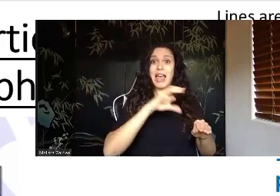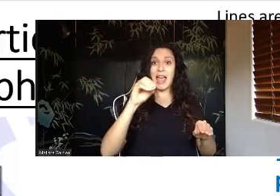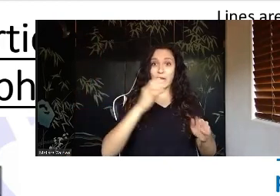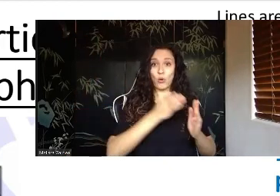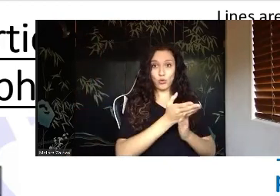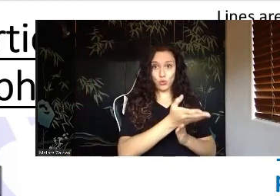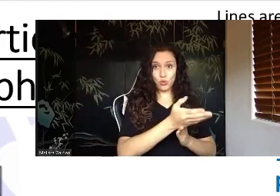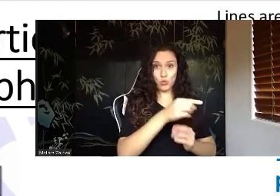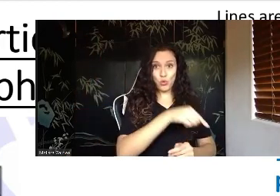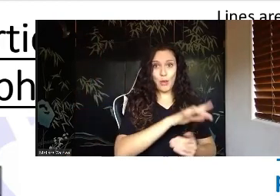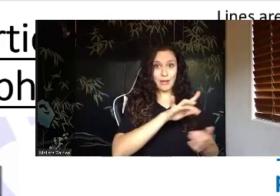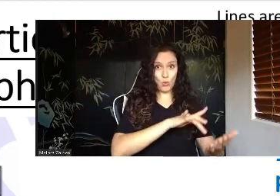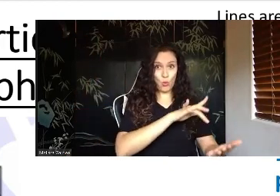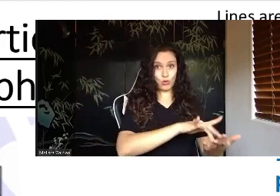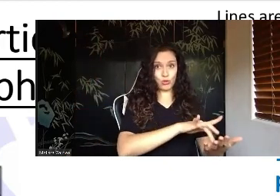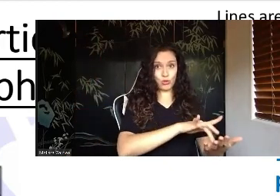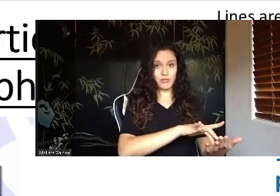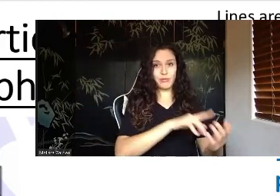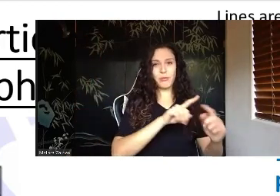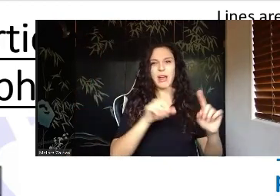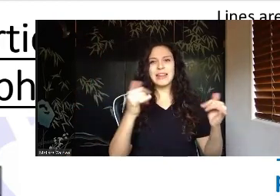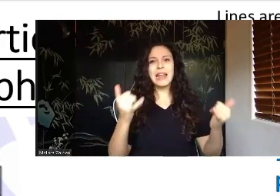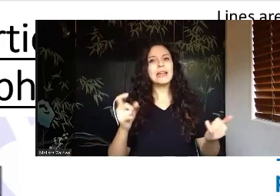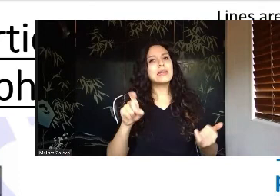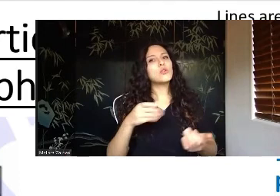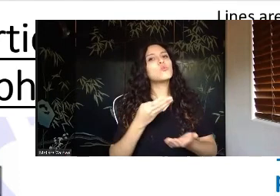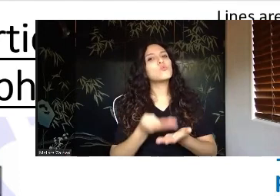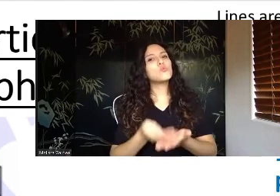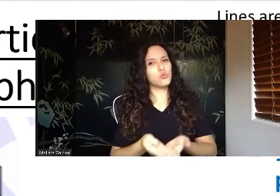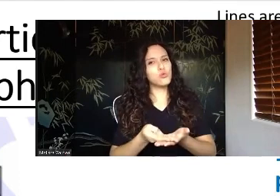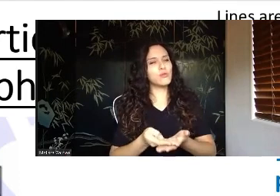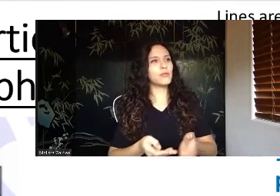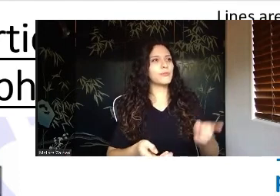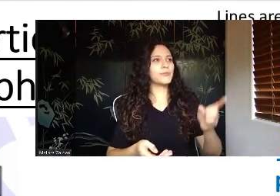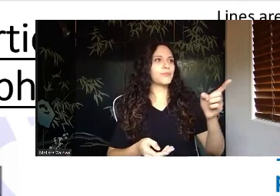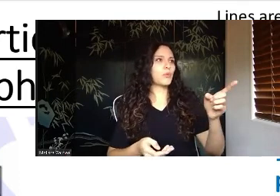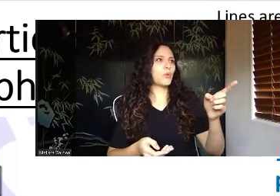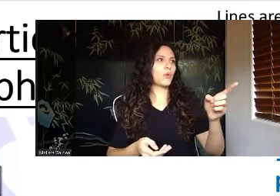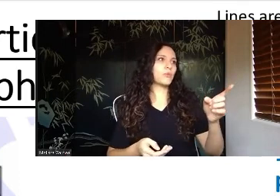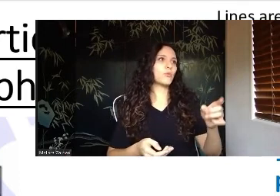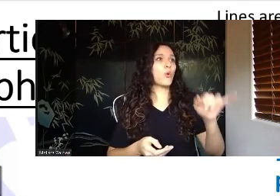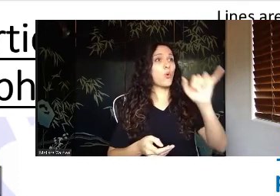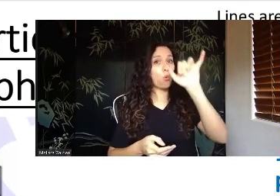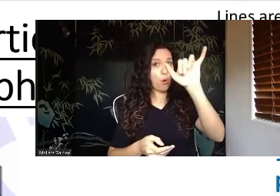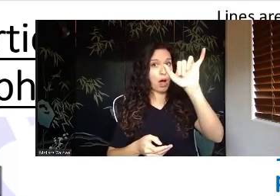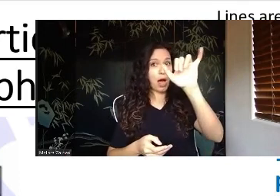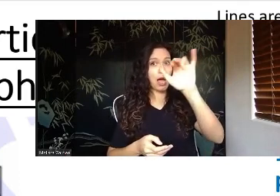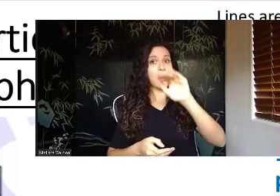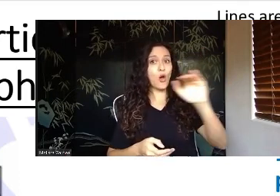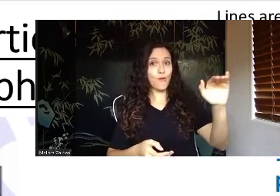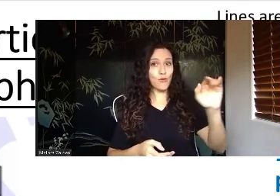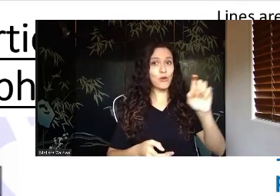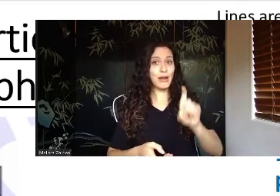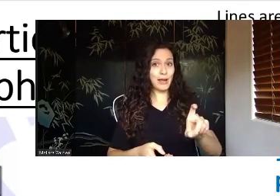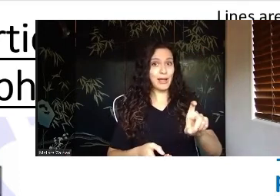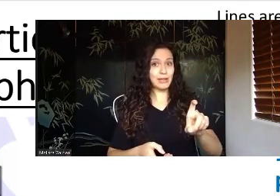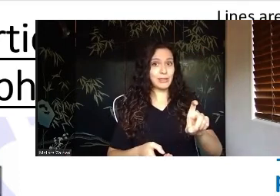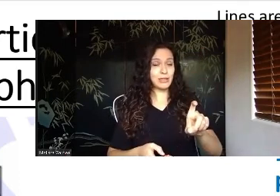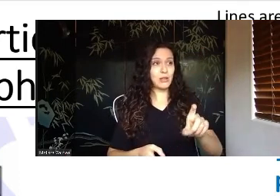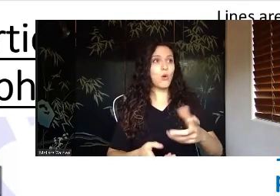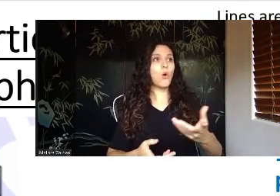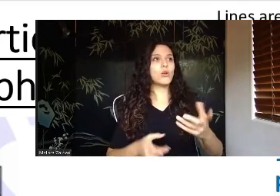to just identify it, but let's just prove it. Okay, so 40 over 5 So I can do y